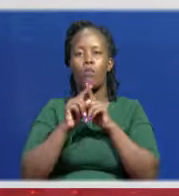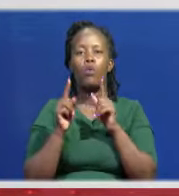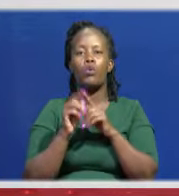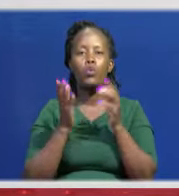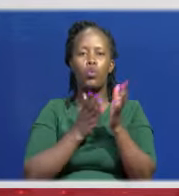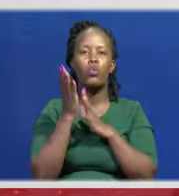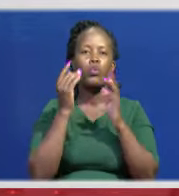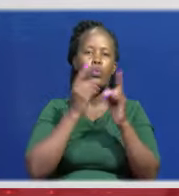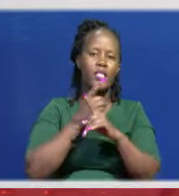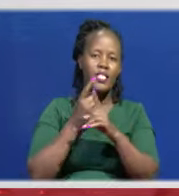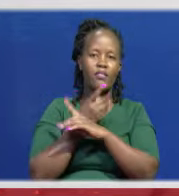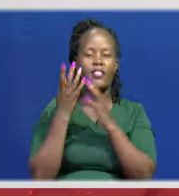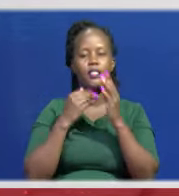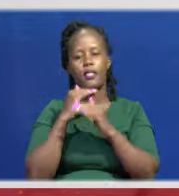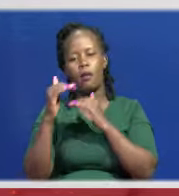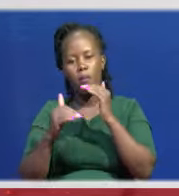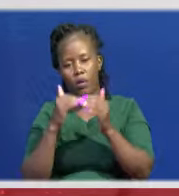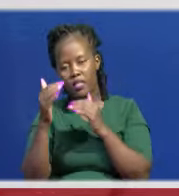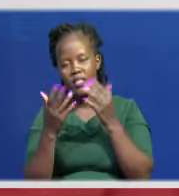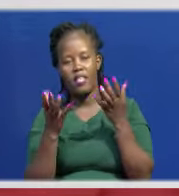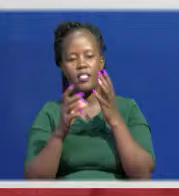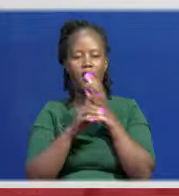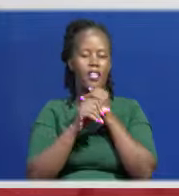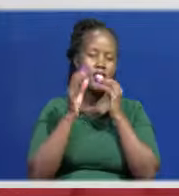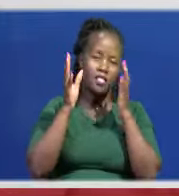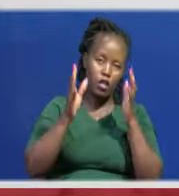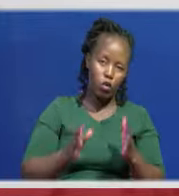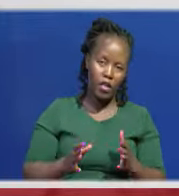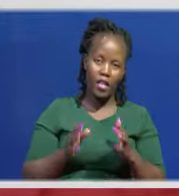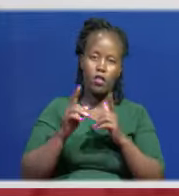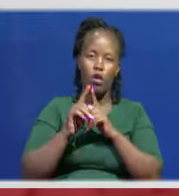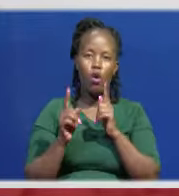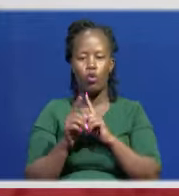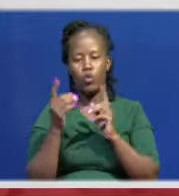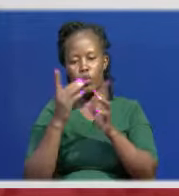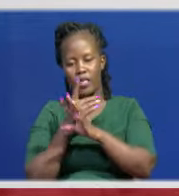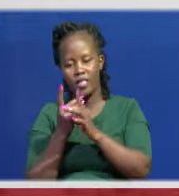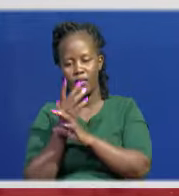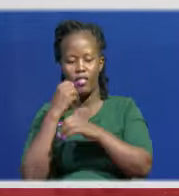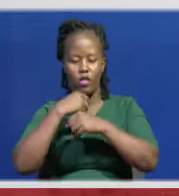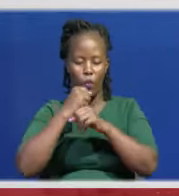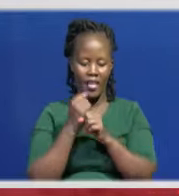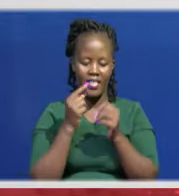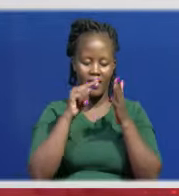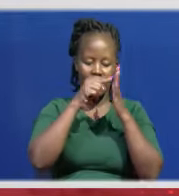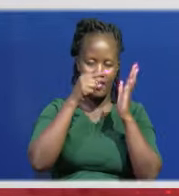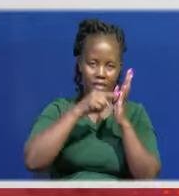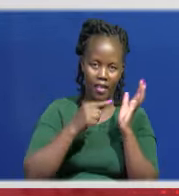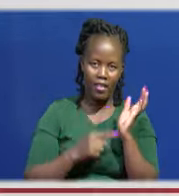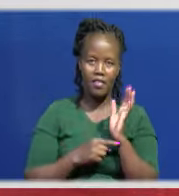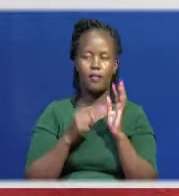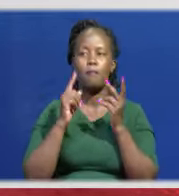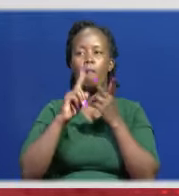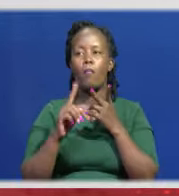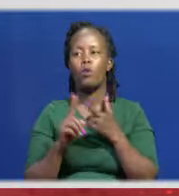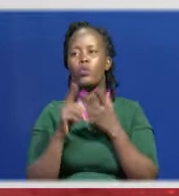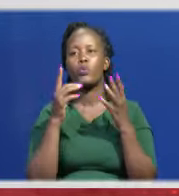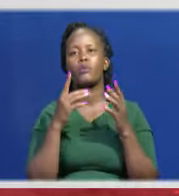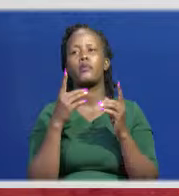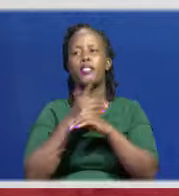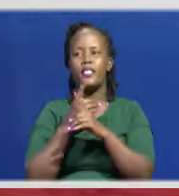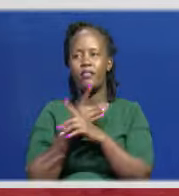processes and stakeholder engagements and development of standard operating guidelines and, you know, adaptation of the algorithm